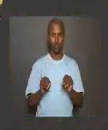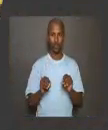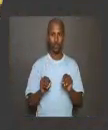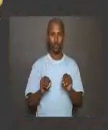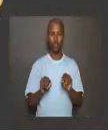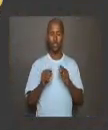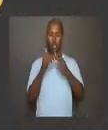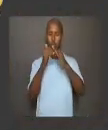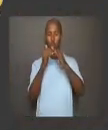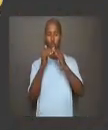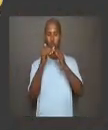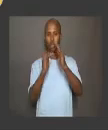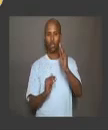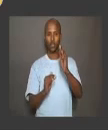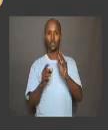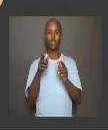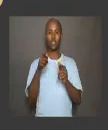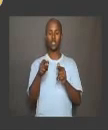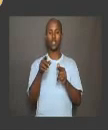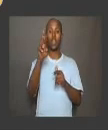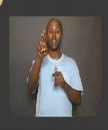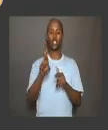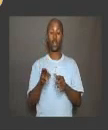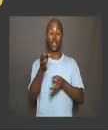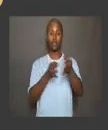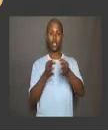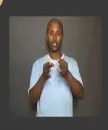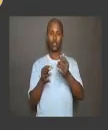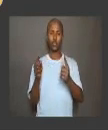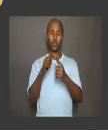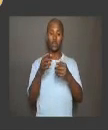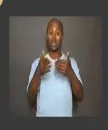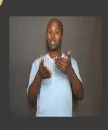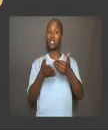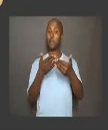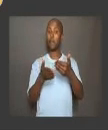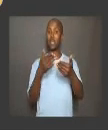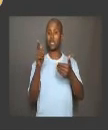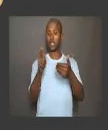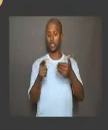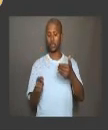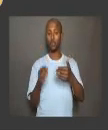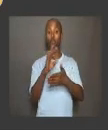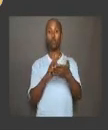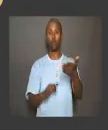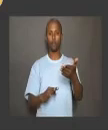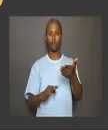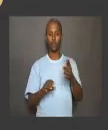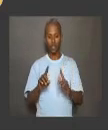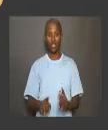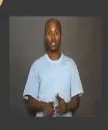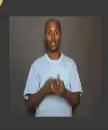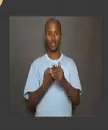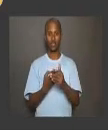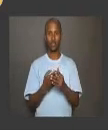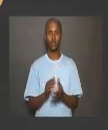Try reducing this rational expression to its simplest form. You may get started